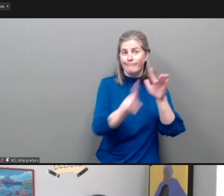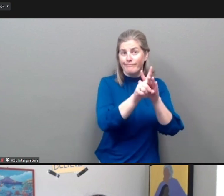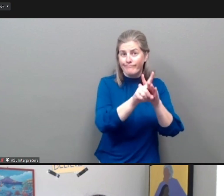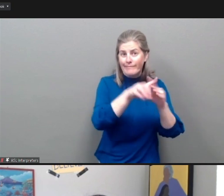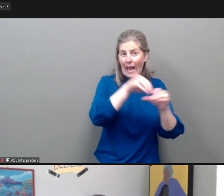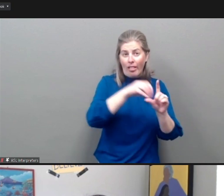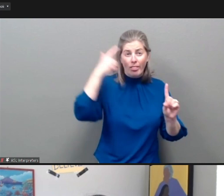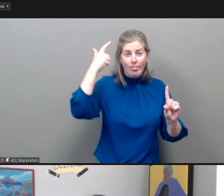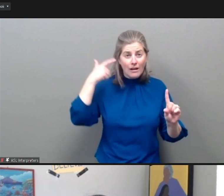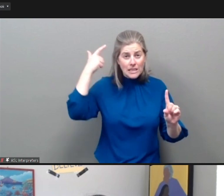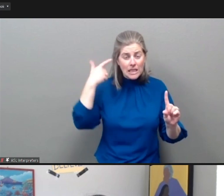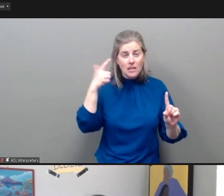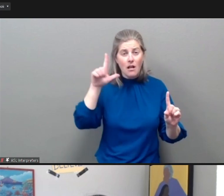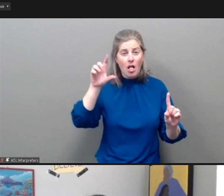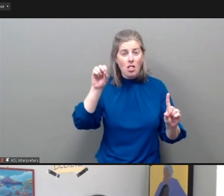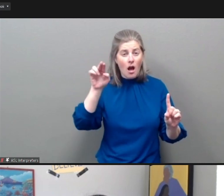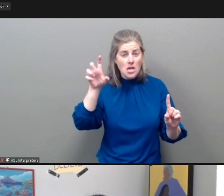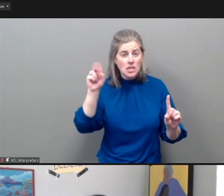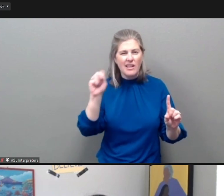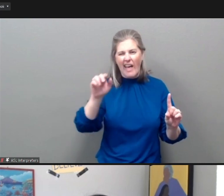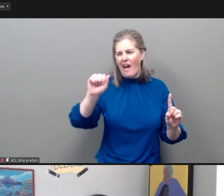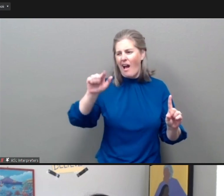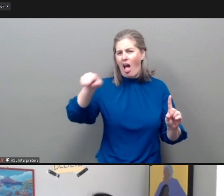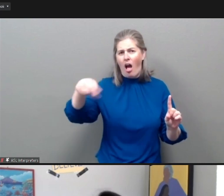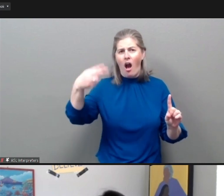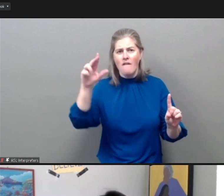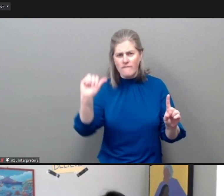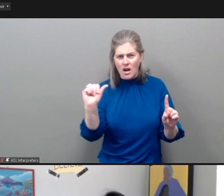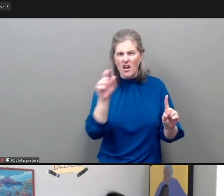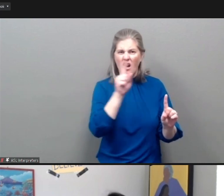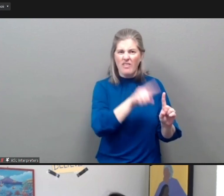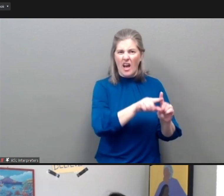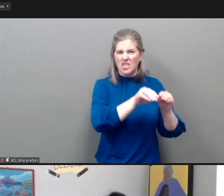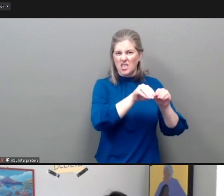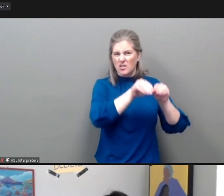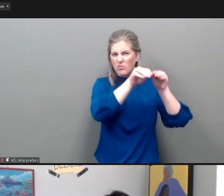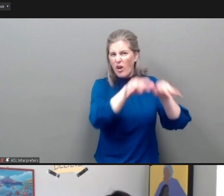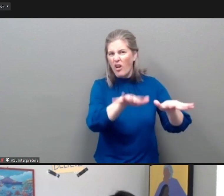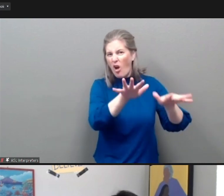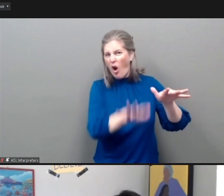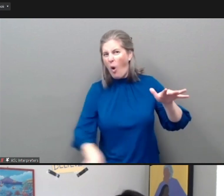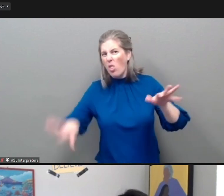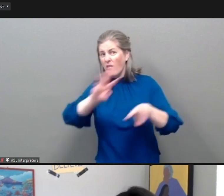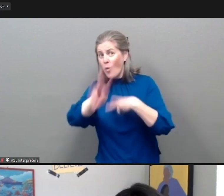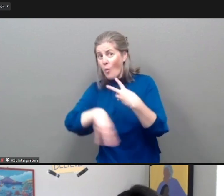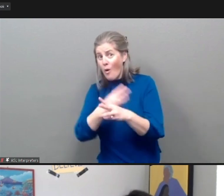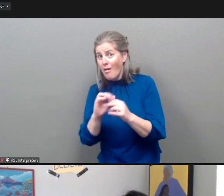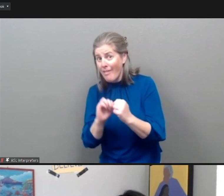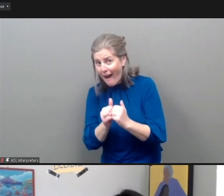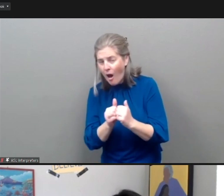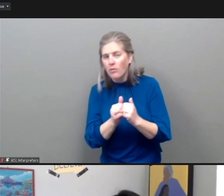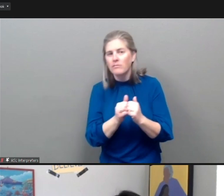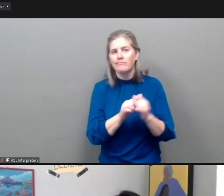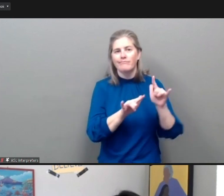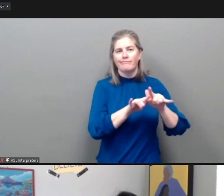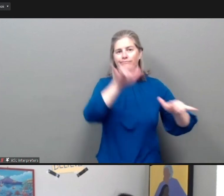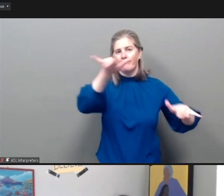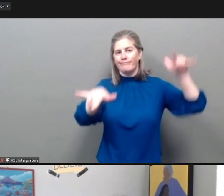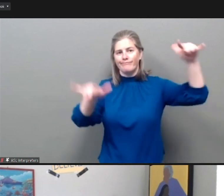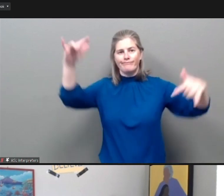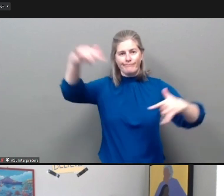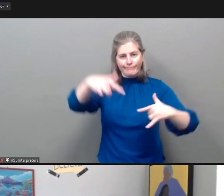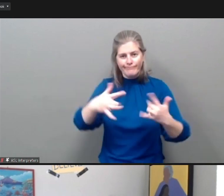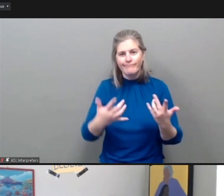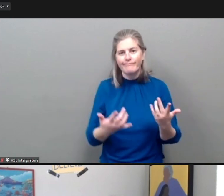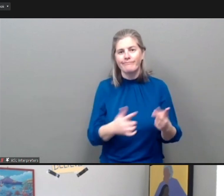that Alpha, that spread across the world by travel, and